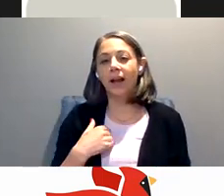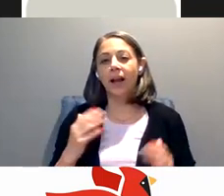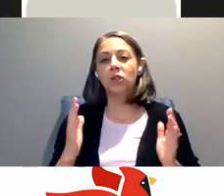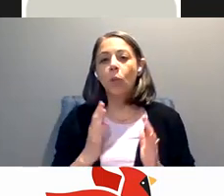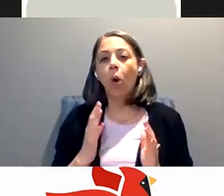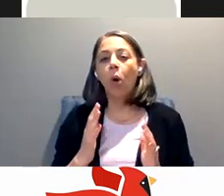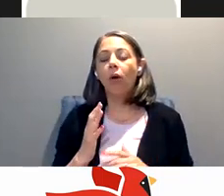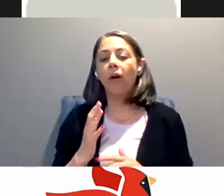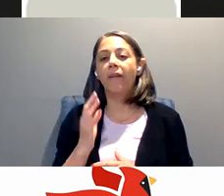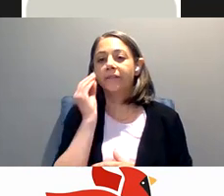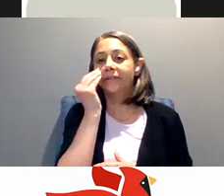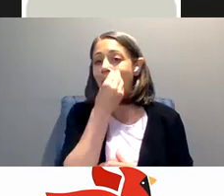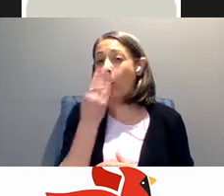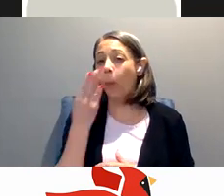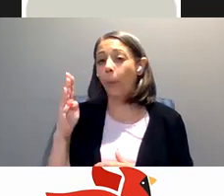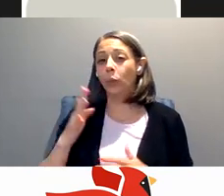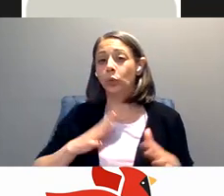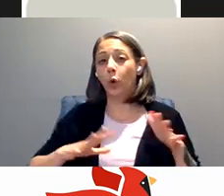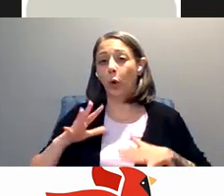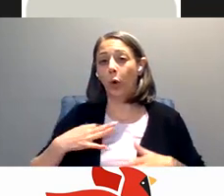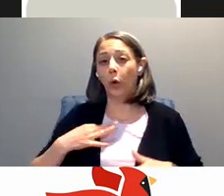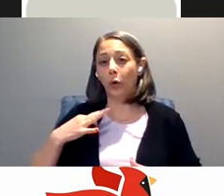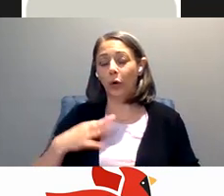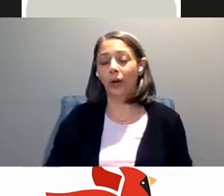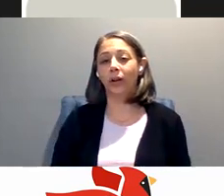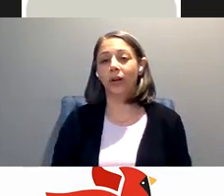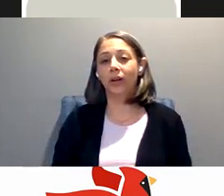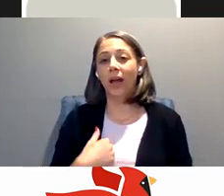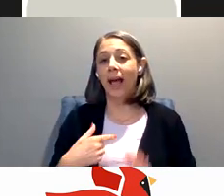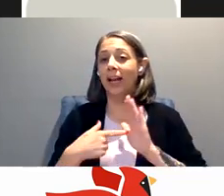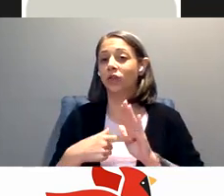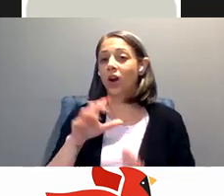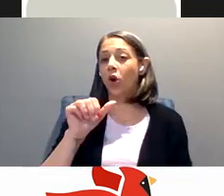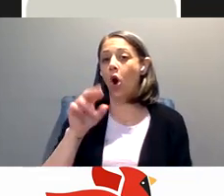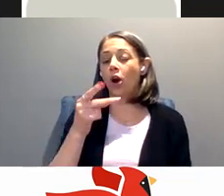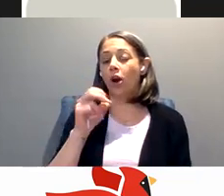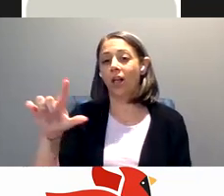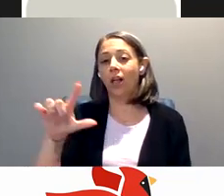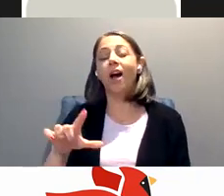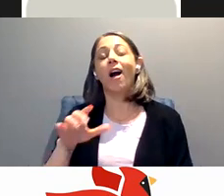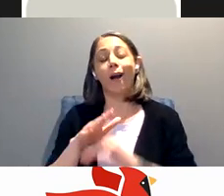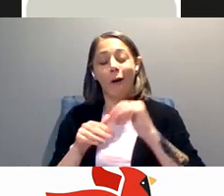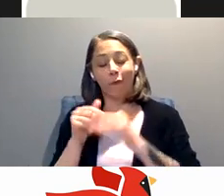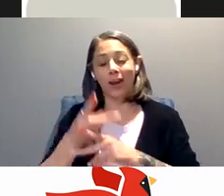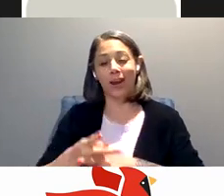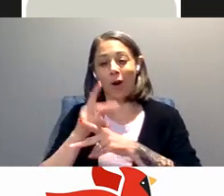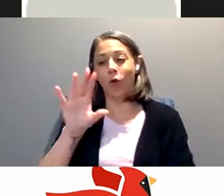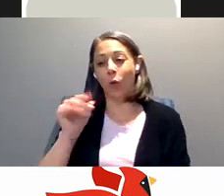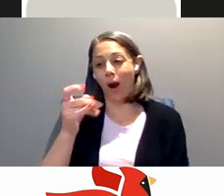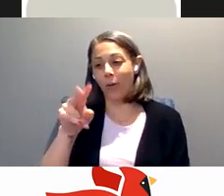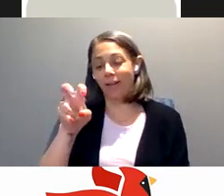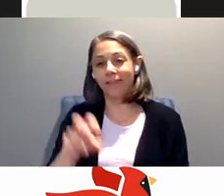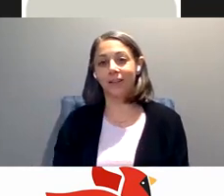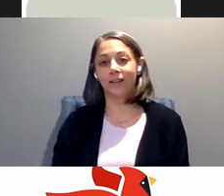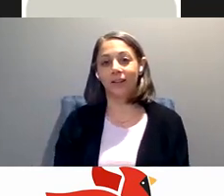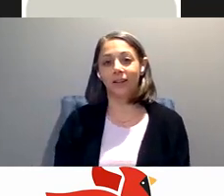flowered blue shirt, and I represent Cardinal Comfort Care Cooperative, and I am,